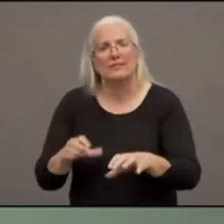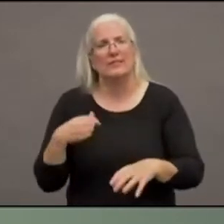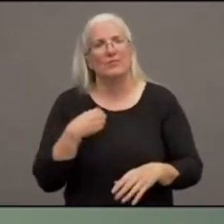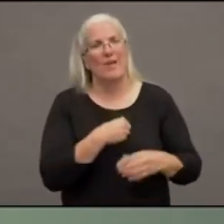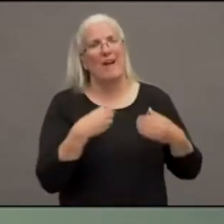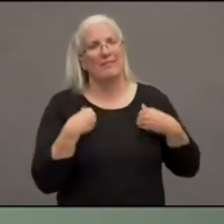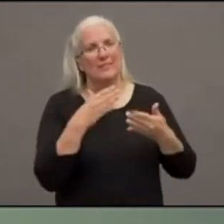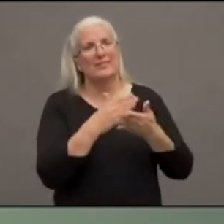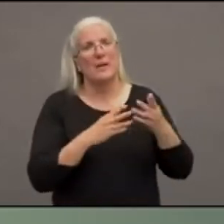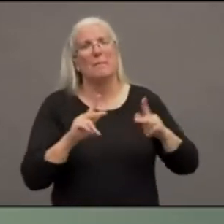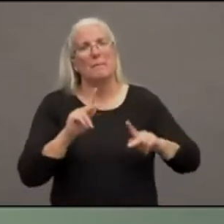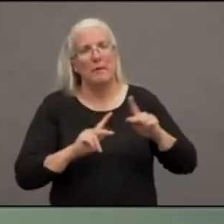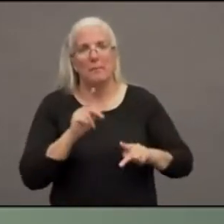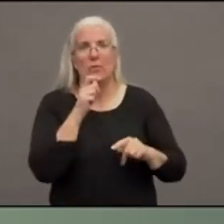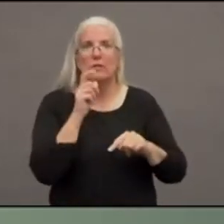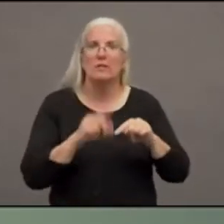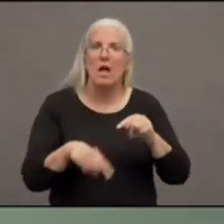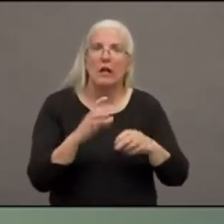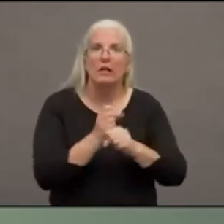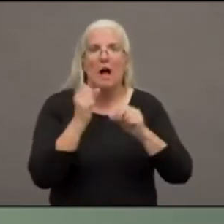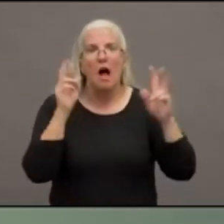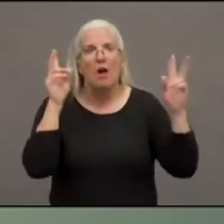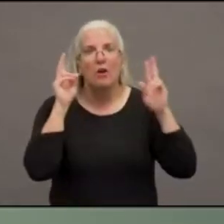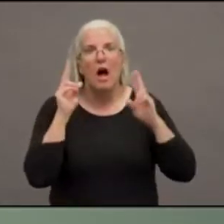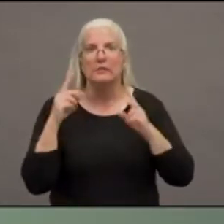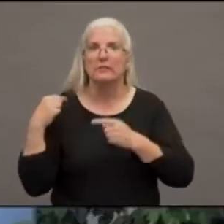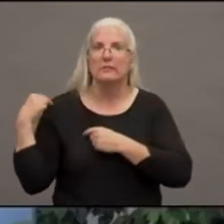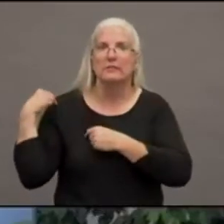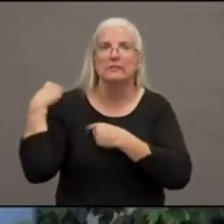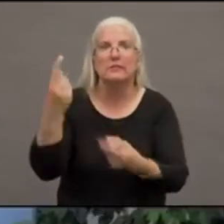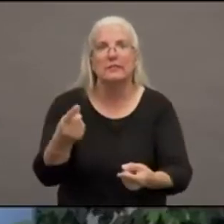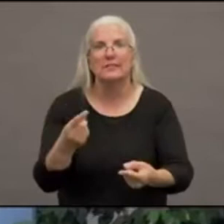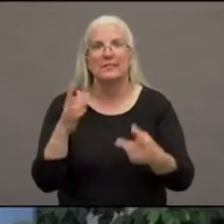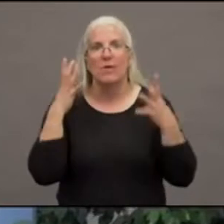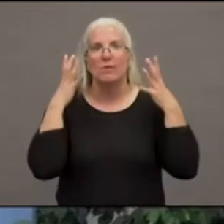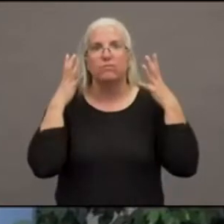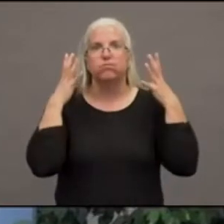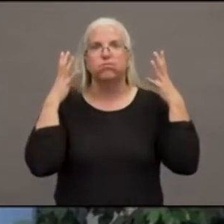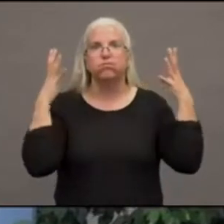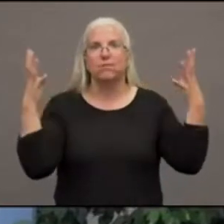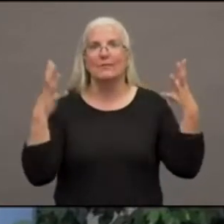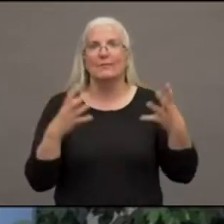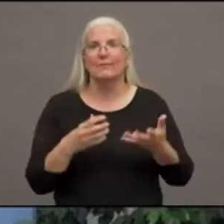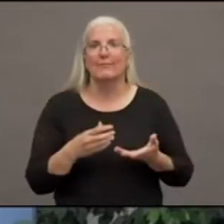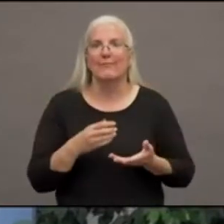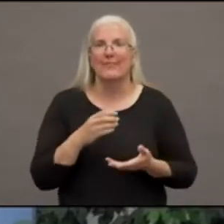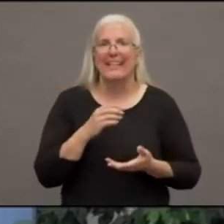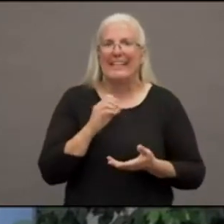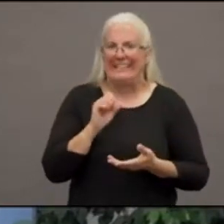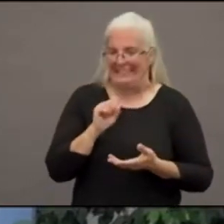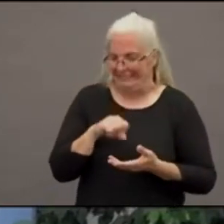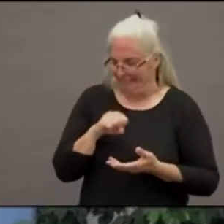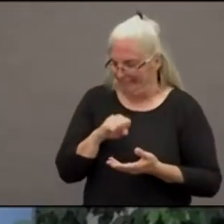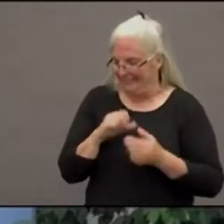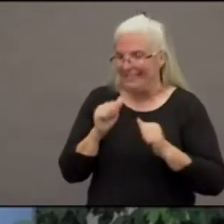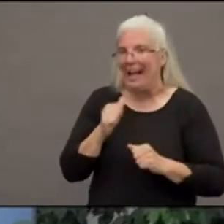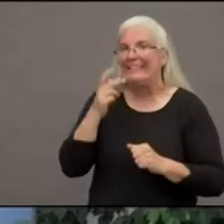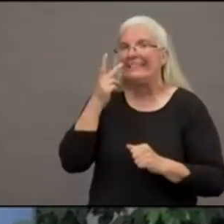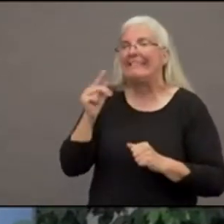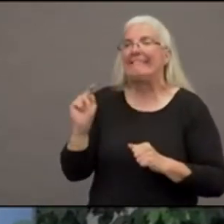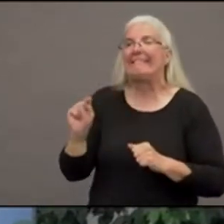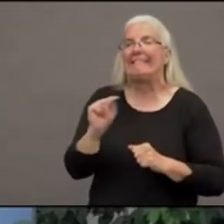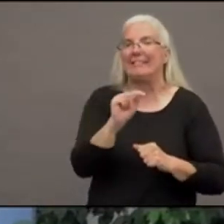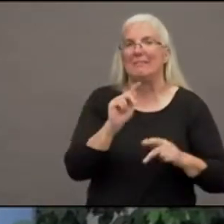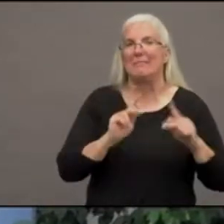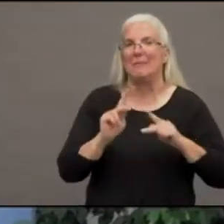haircut since I think we have March. seen the progression over the last few weeks, James. And and I know that's true for